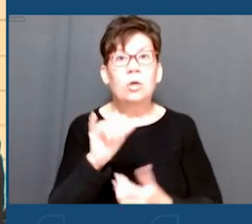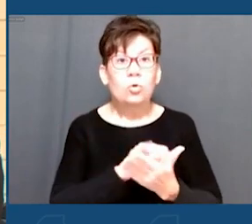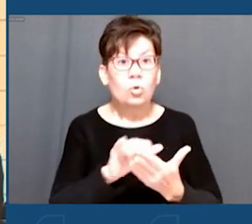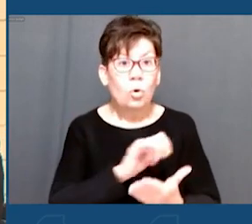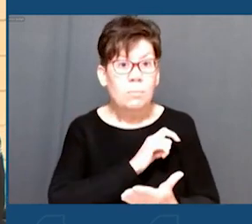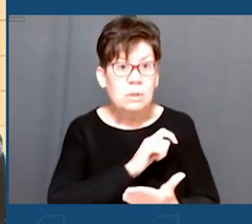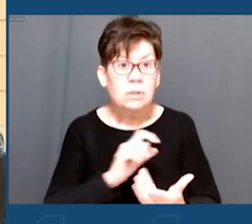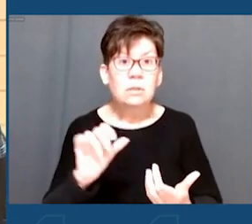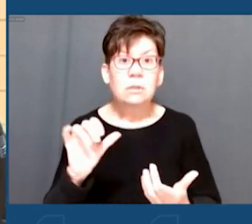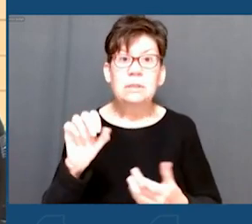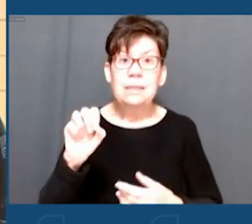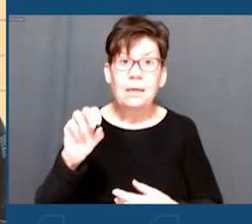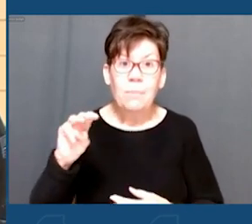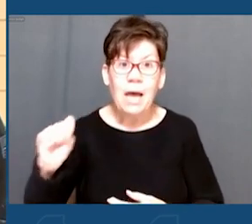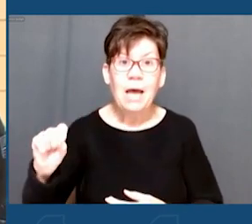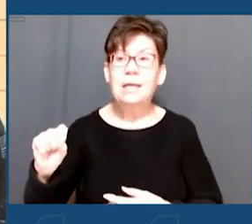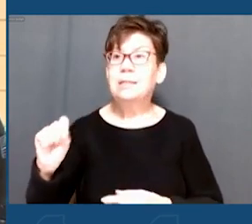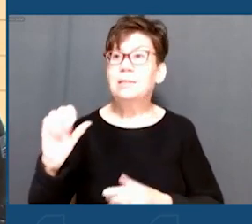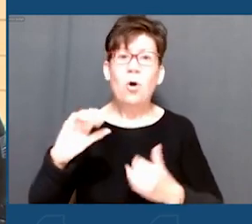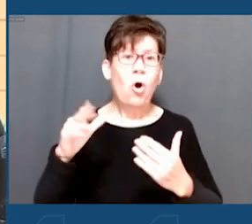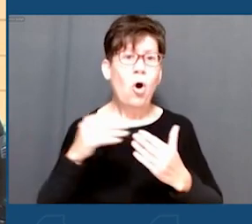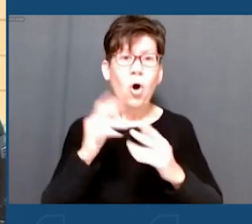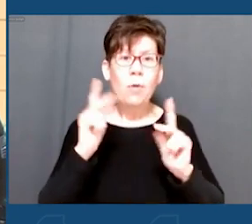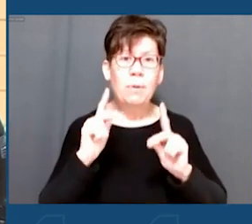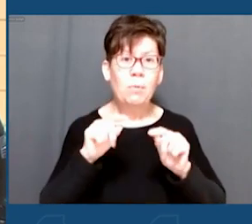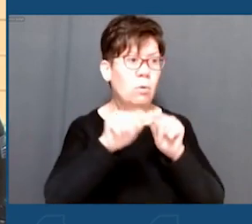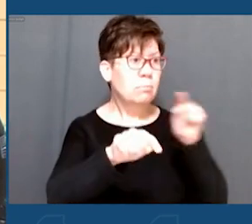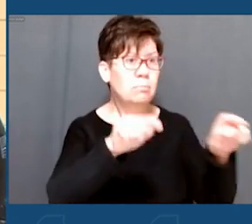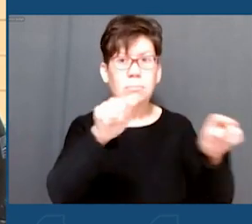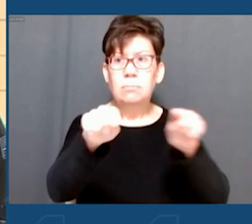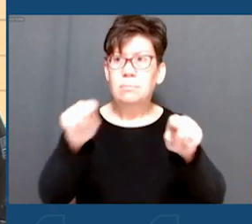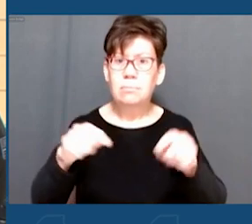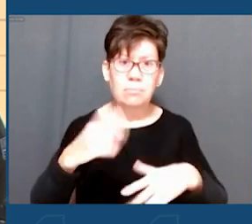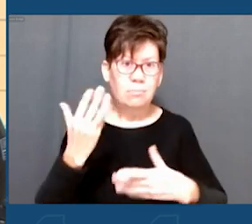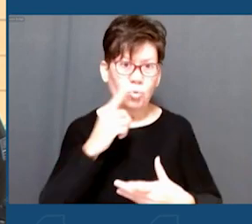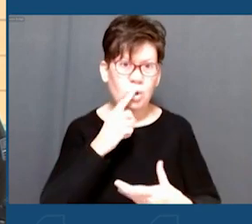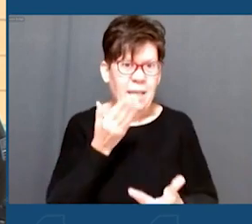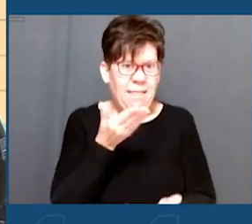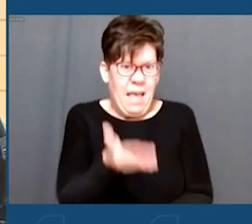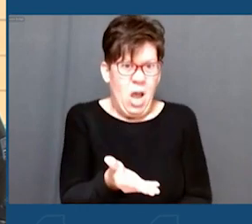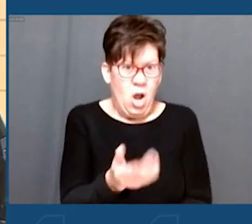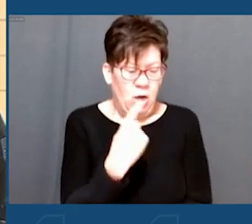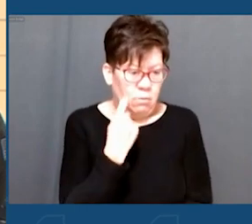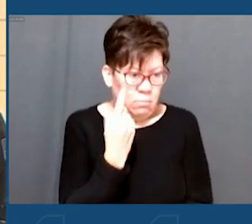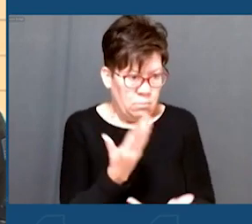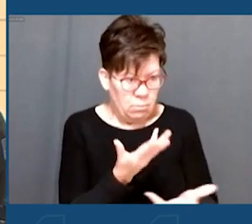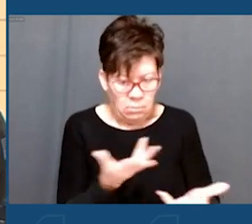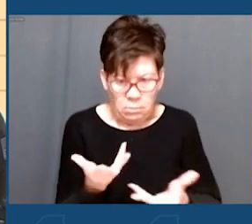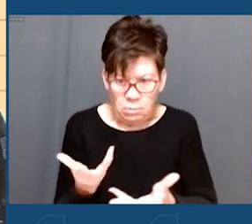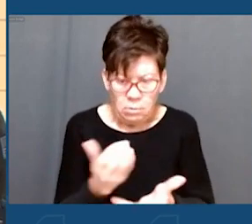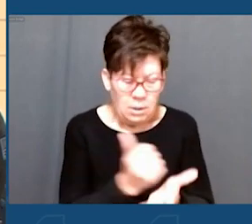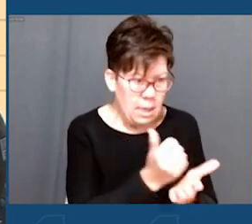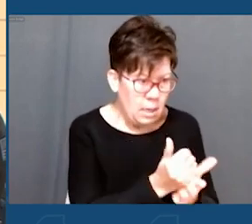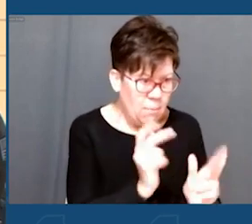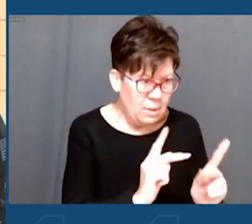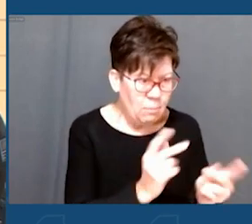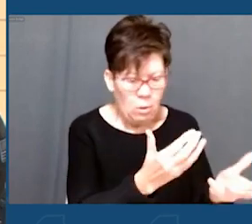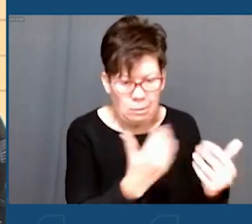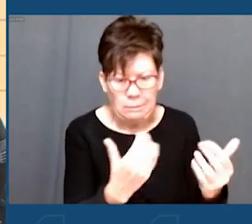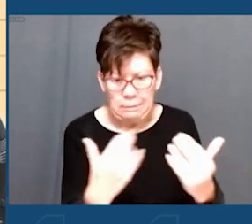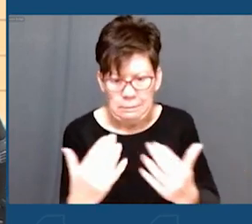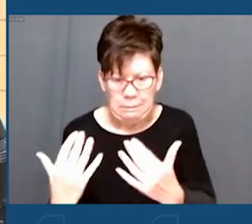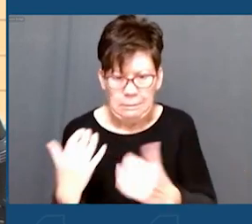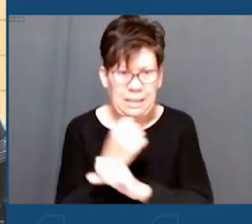out on the ground to ensure that those who were impacted by the storm could get out of their homes and basements safely. With that being